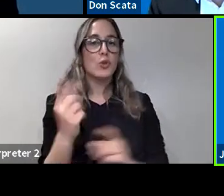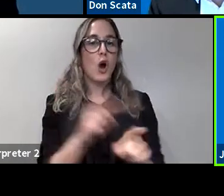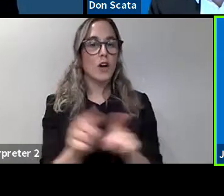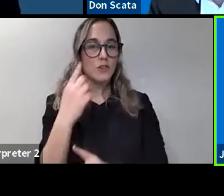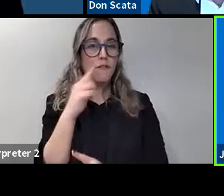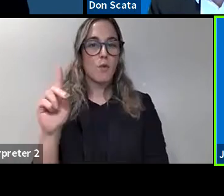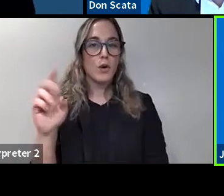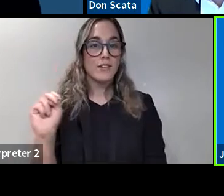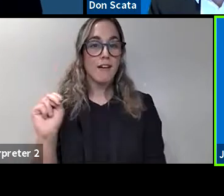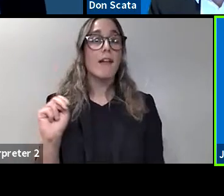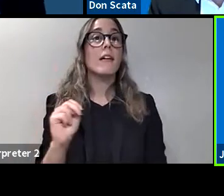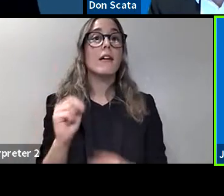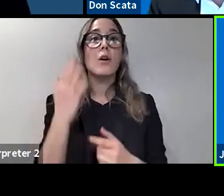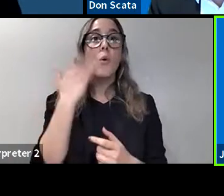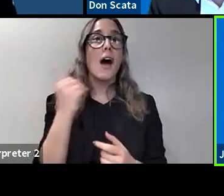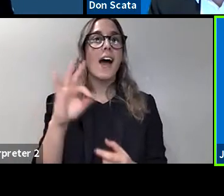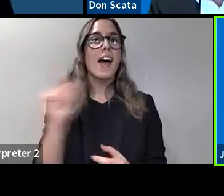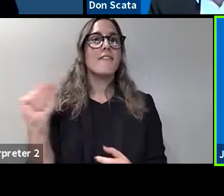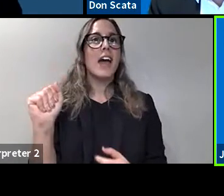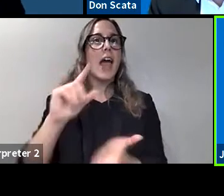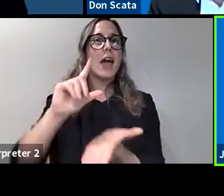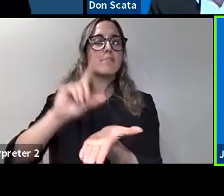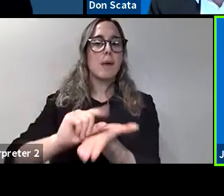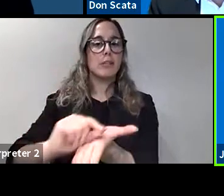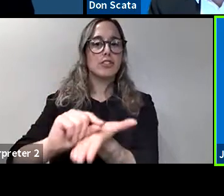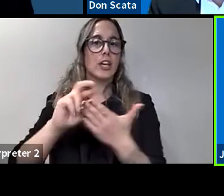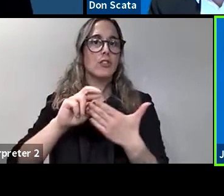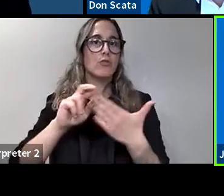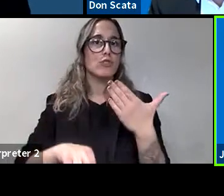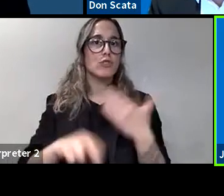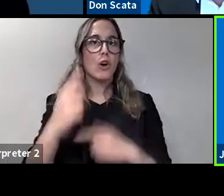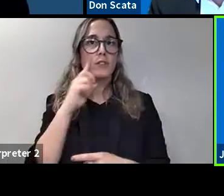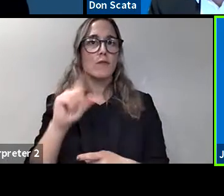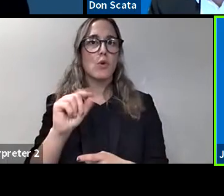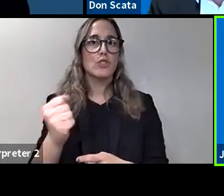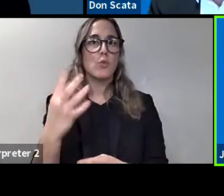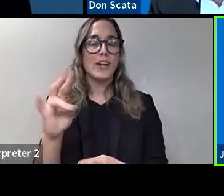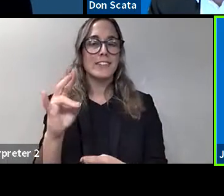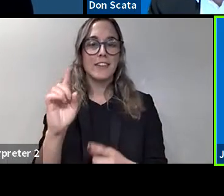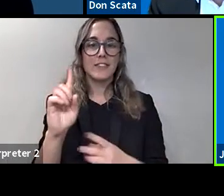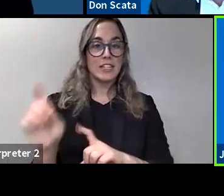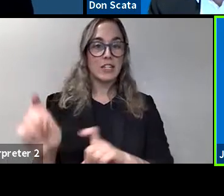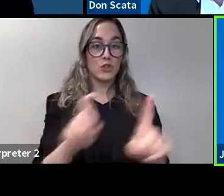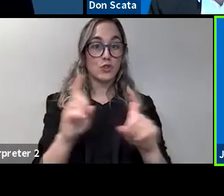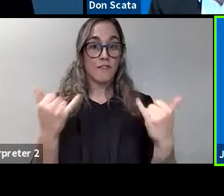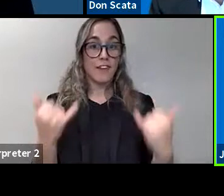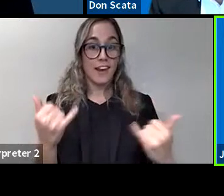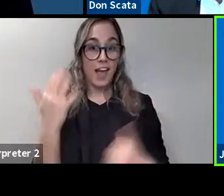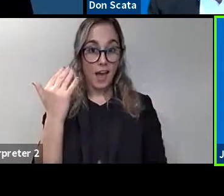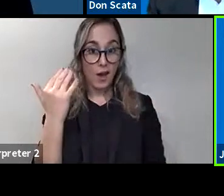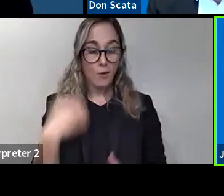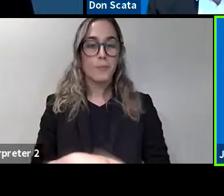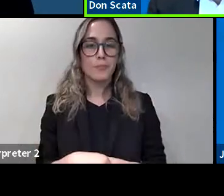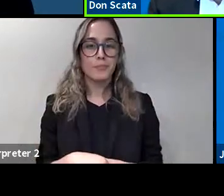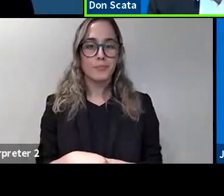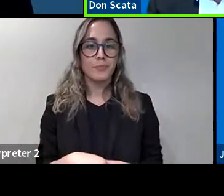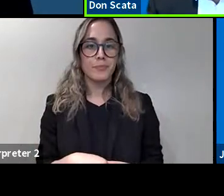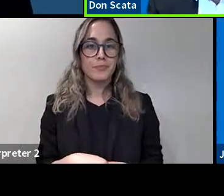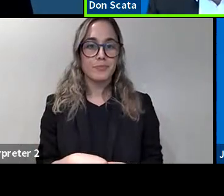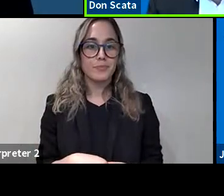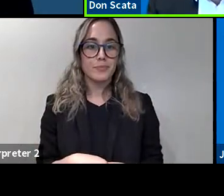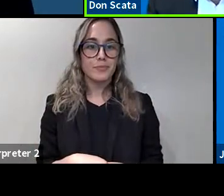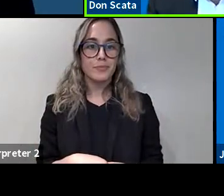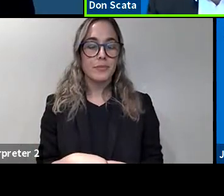Don. Why is the FAA publishing the results of the 2017 survey now? Well,